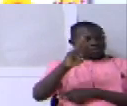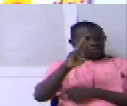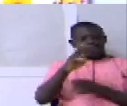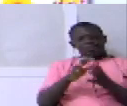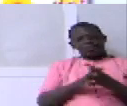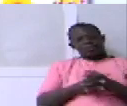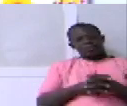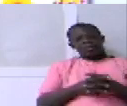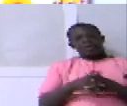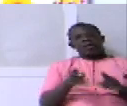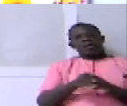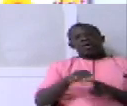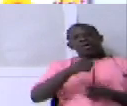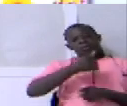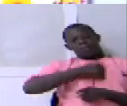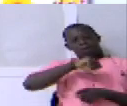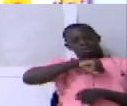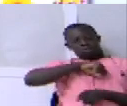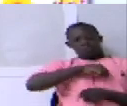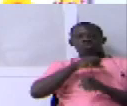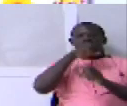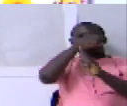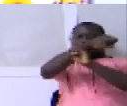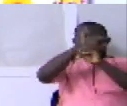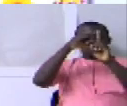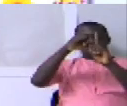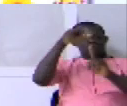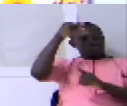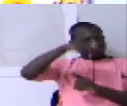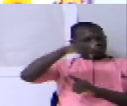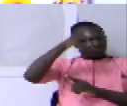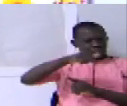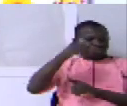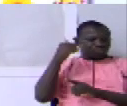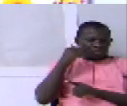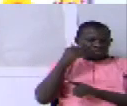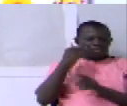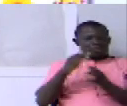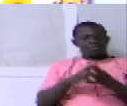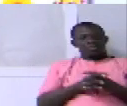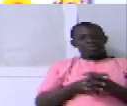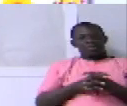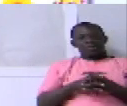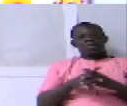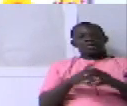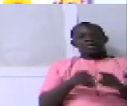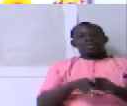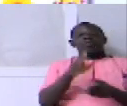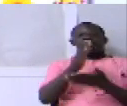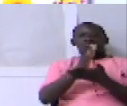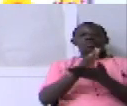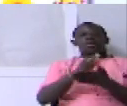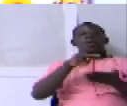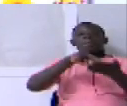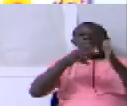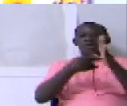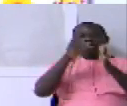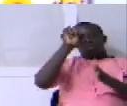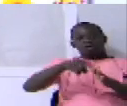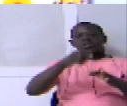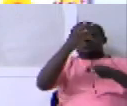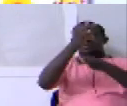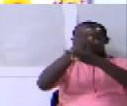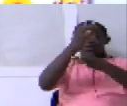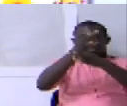wonte these situations today, mbenyi tembeda mento bi supposed to be an education to every prison